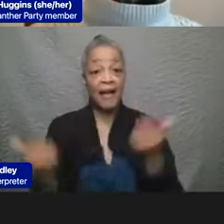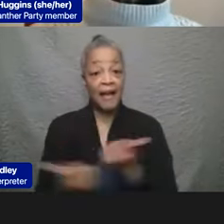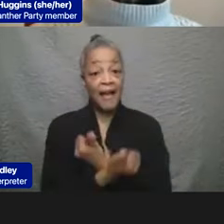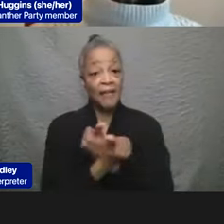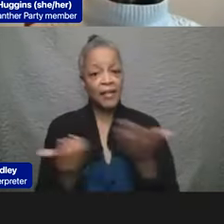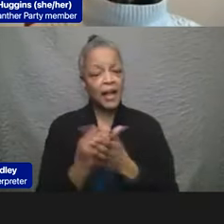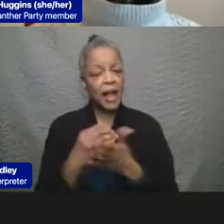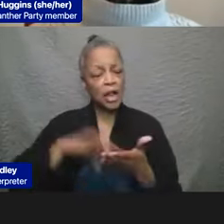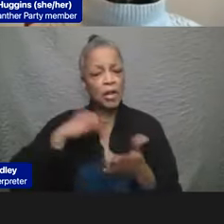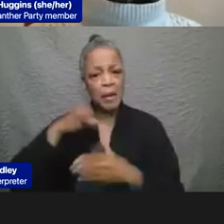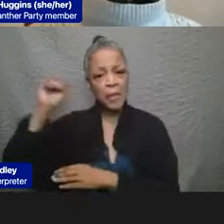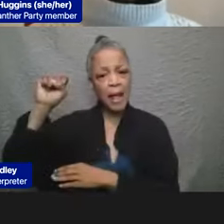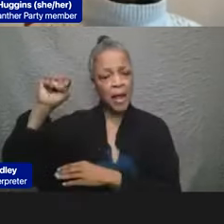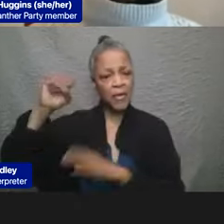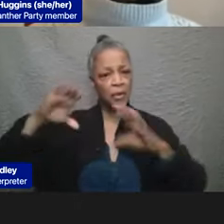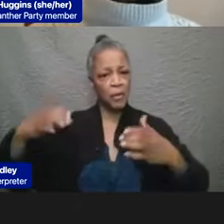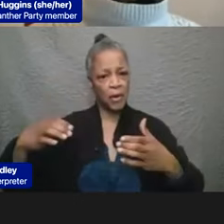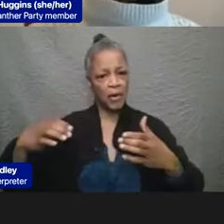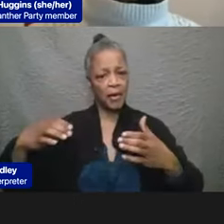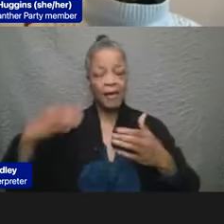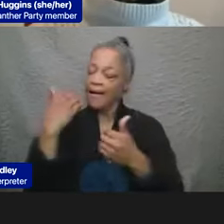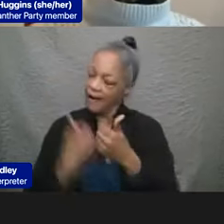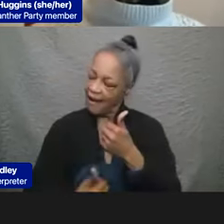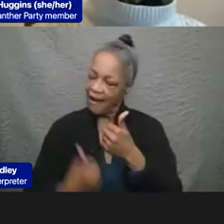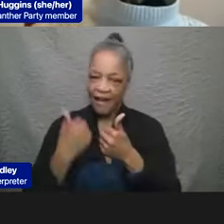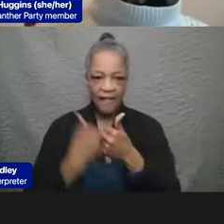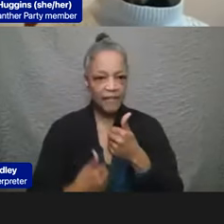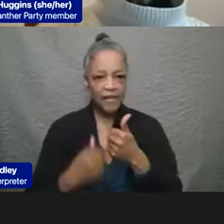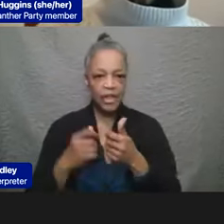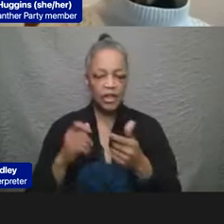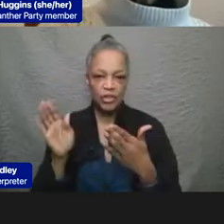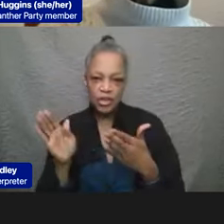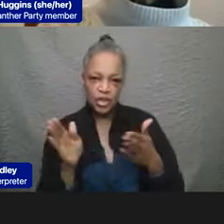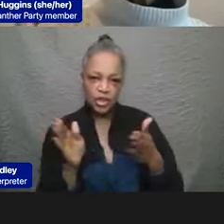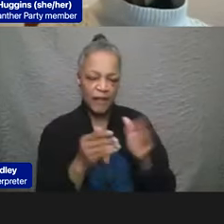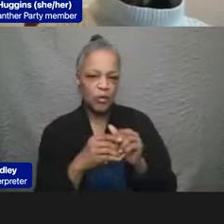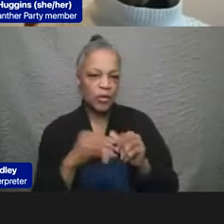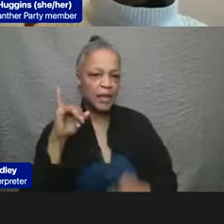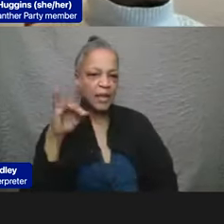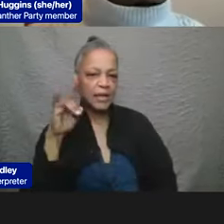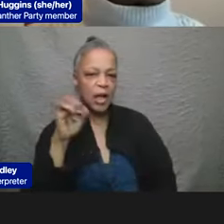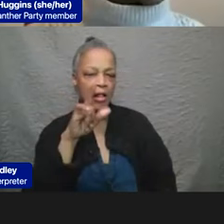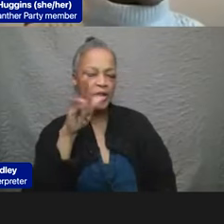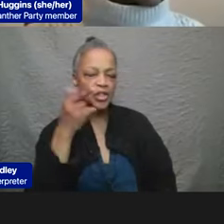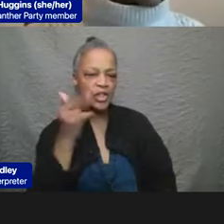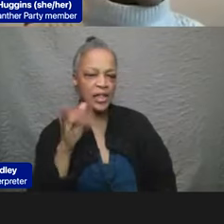Black Panther Party, every single shift in ideology and philosophy